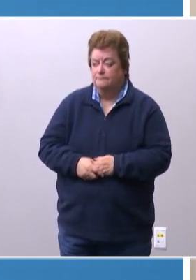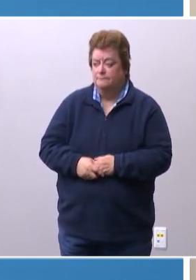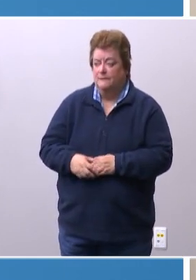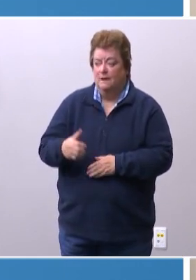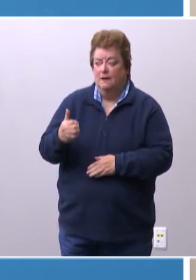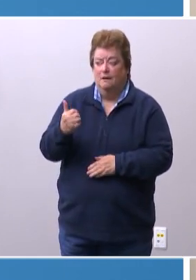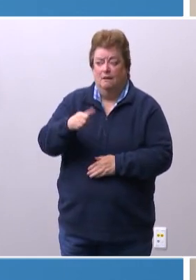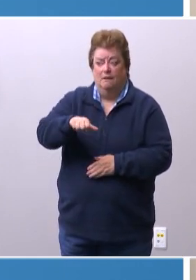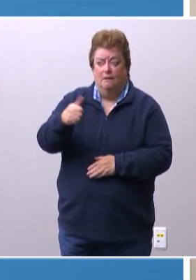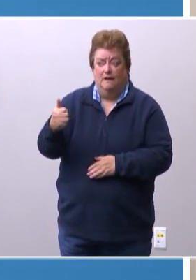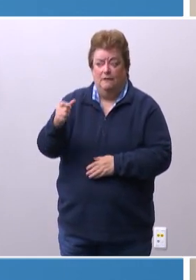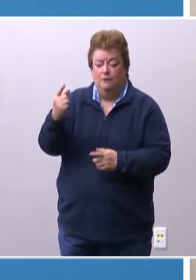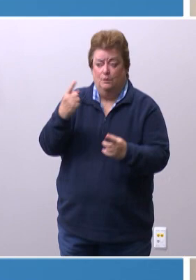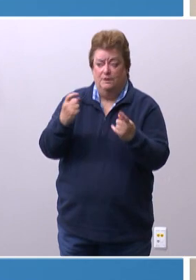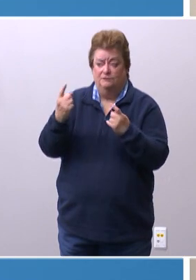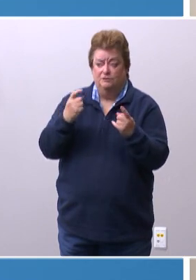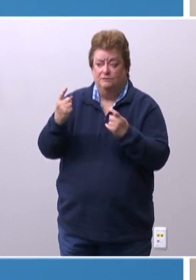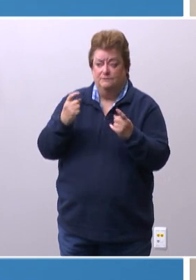Any other questions today?